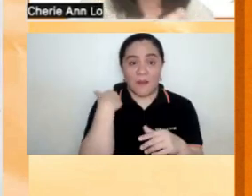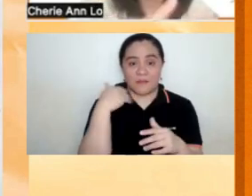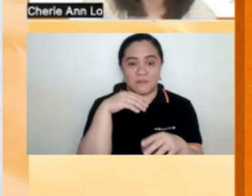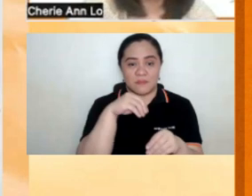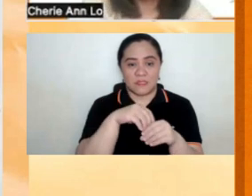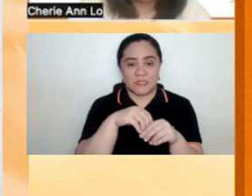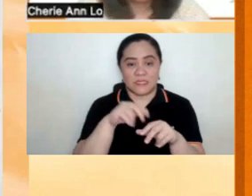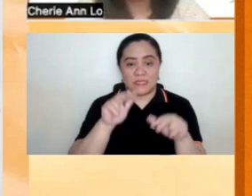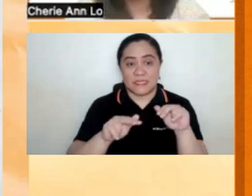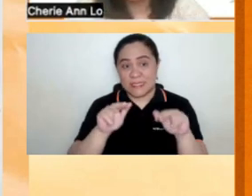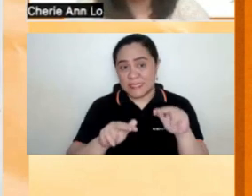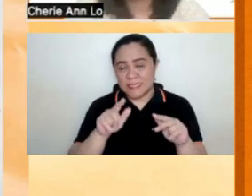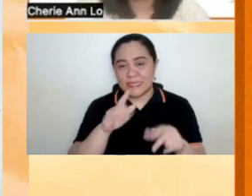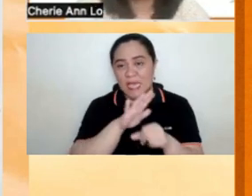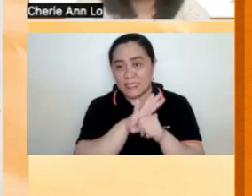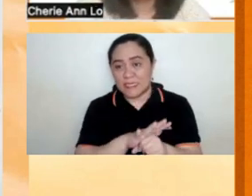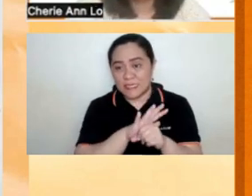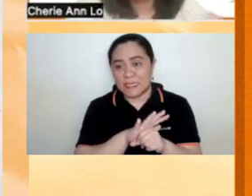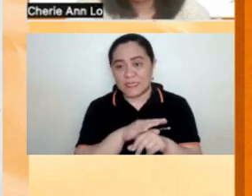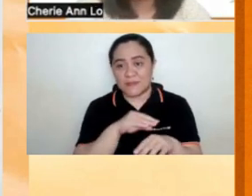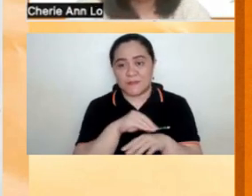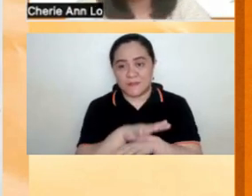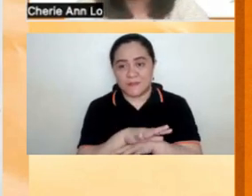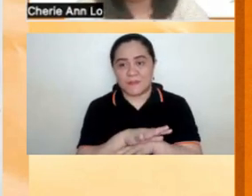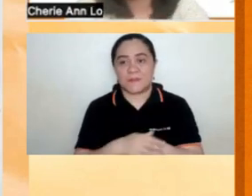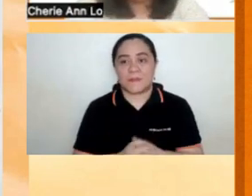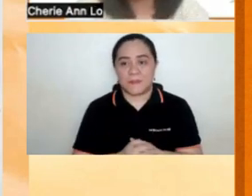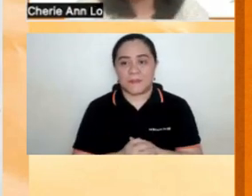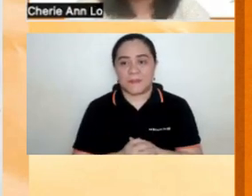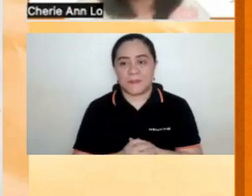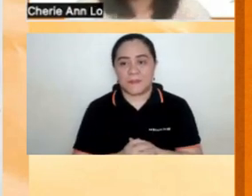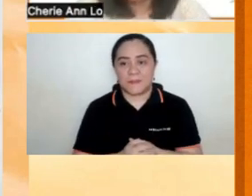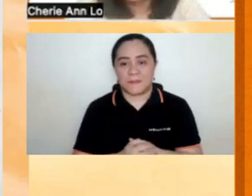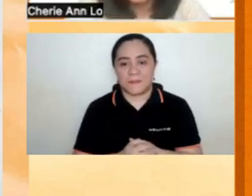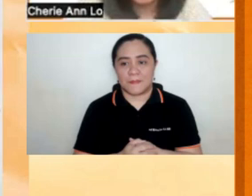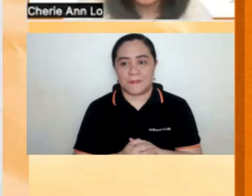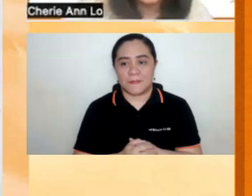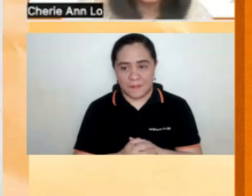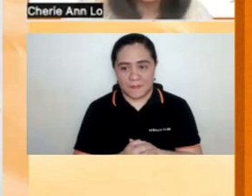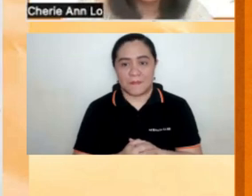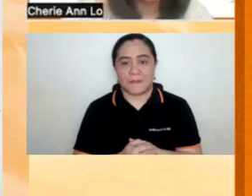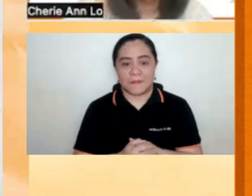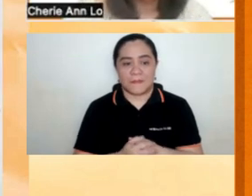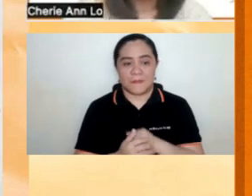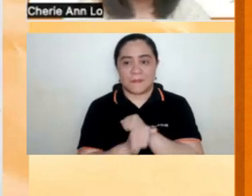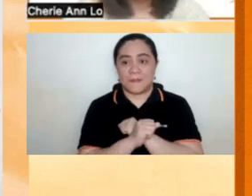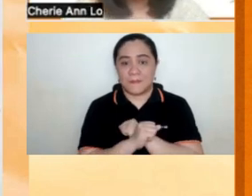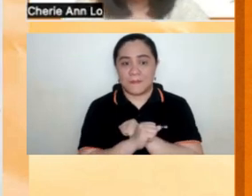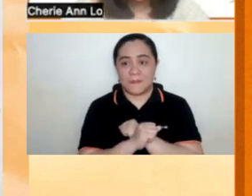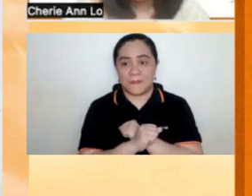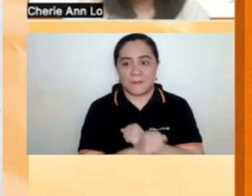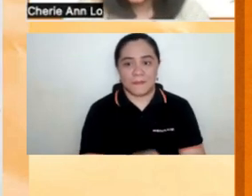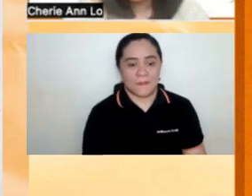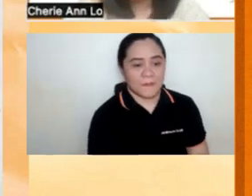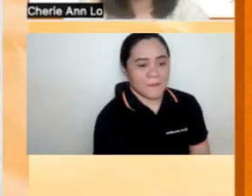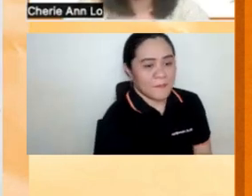your everyday functioning is affected by your anxiety, it still has to be addressed even if there's no name for it.